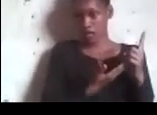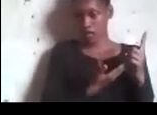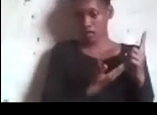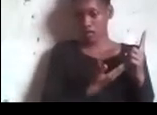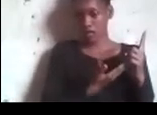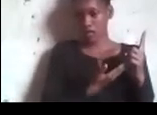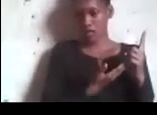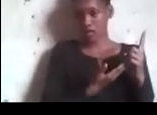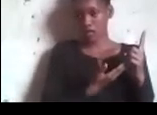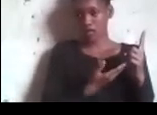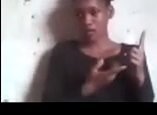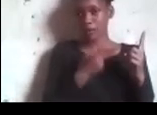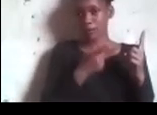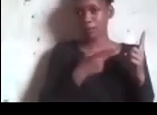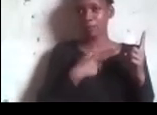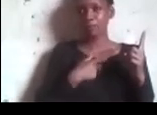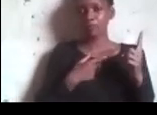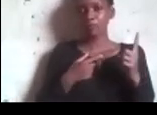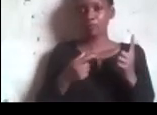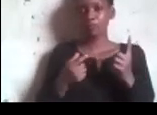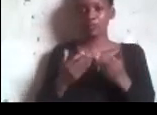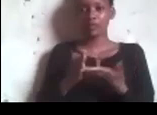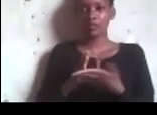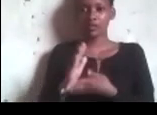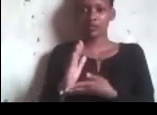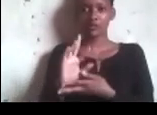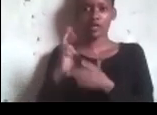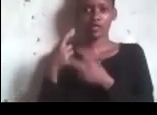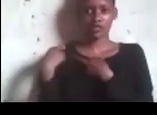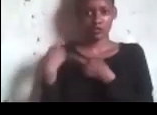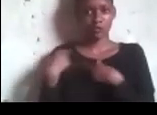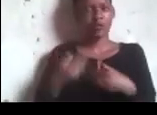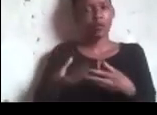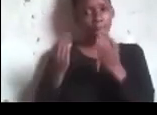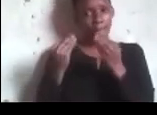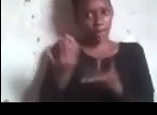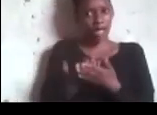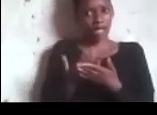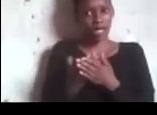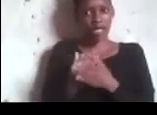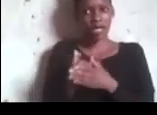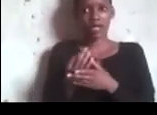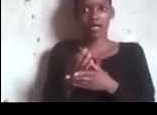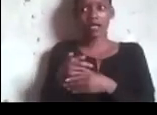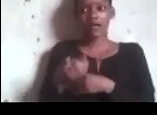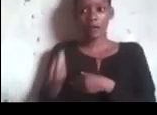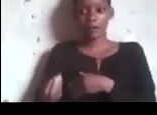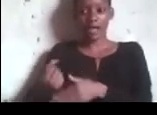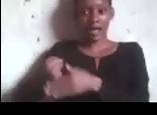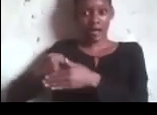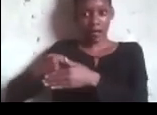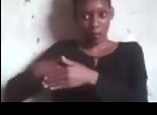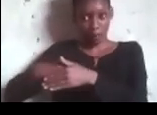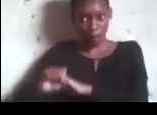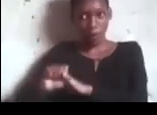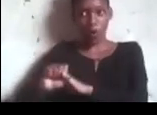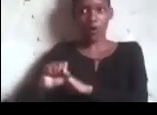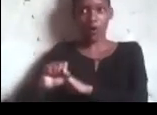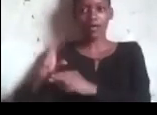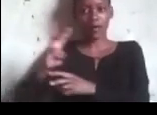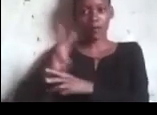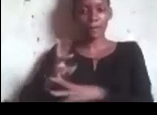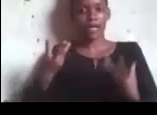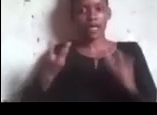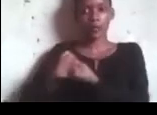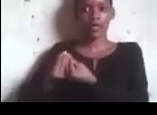he obtains parental rights and responsibilities if at the time of the birth of the child, he is living with the mother. So